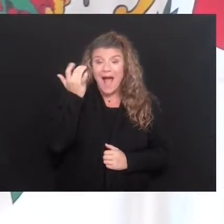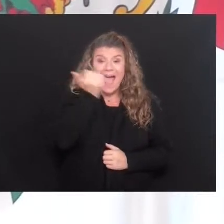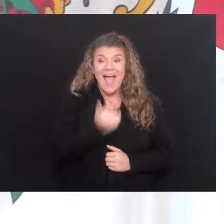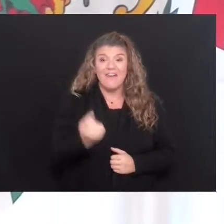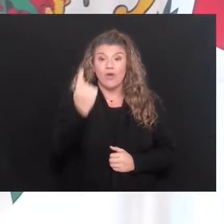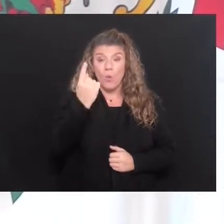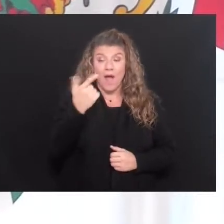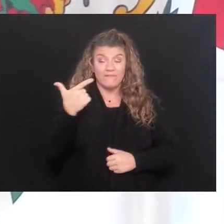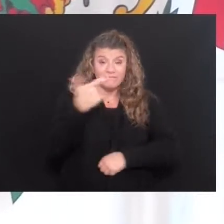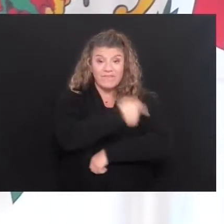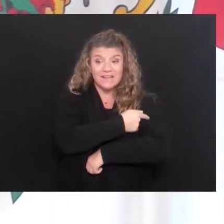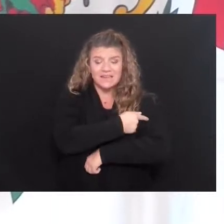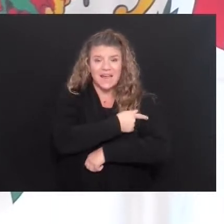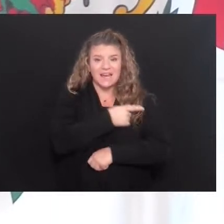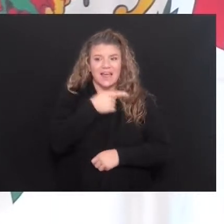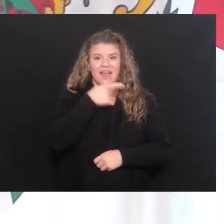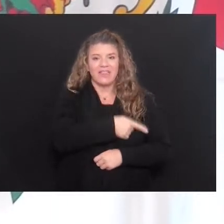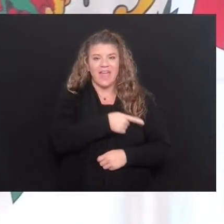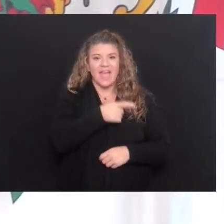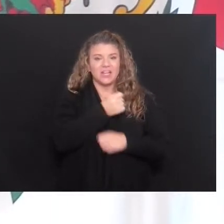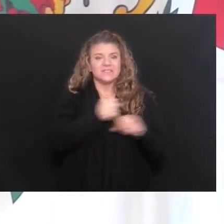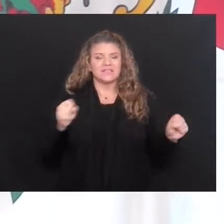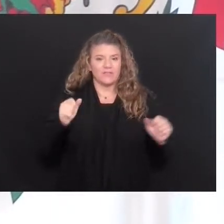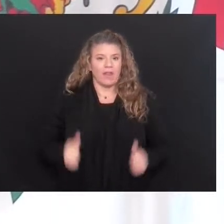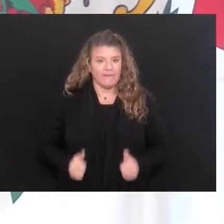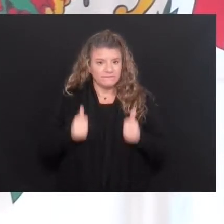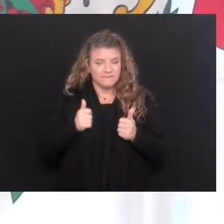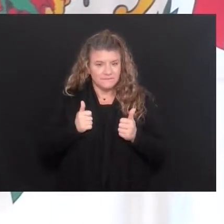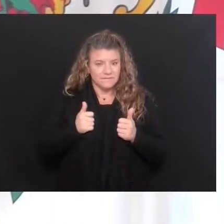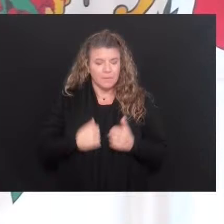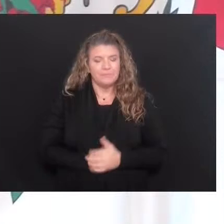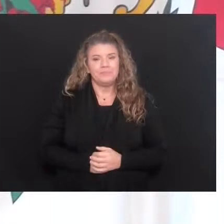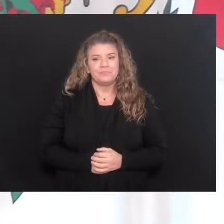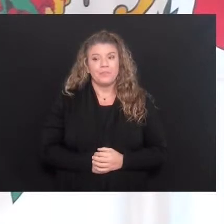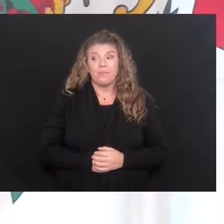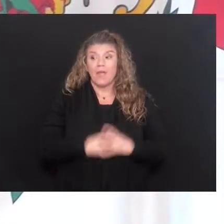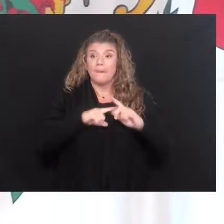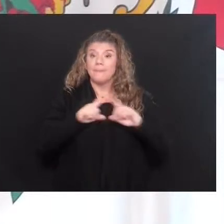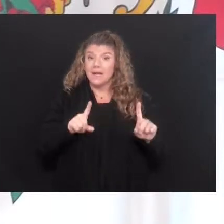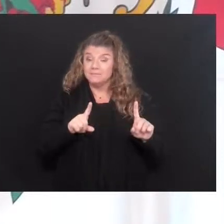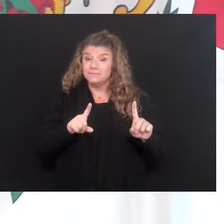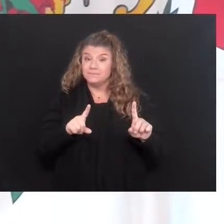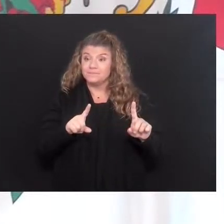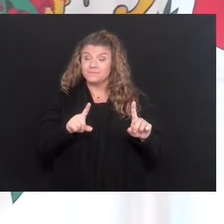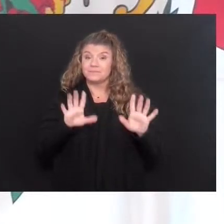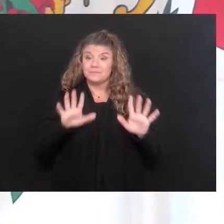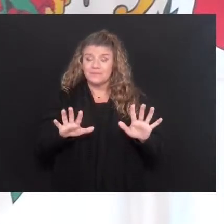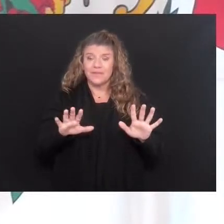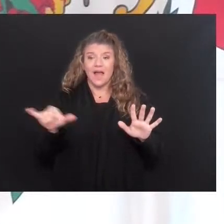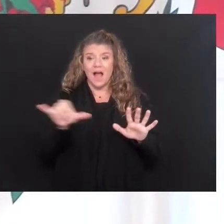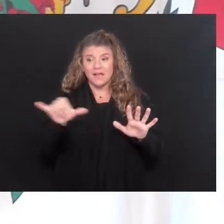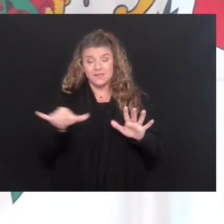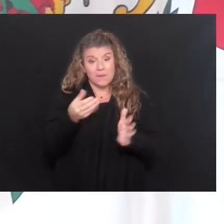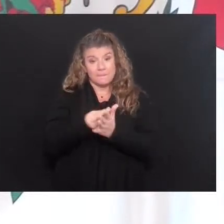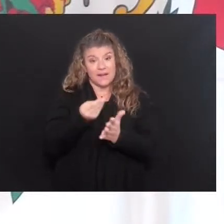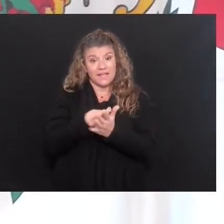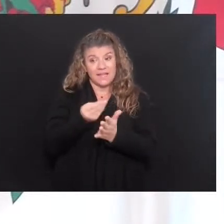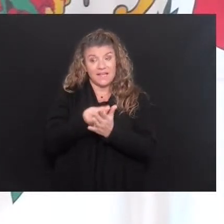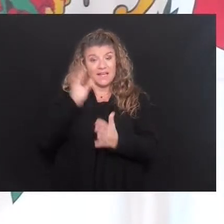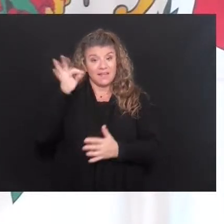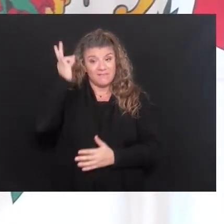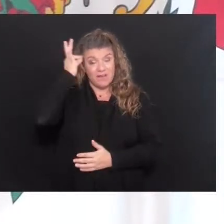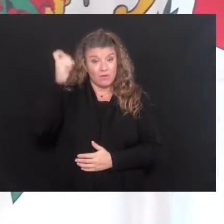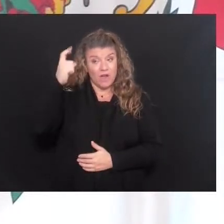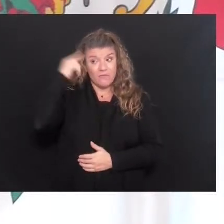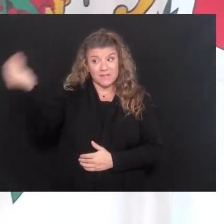we get vaccinated may very well be a life we're saving. But at the same time, and we're doing it with dollars that the federal government is just giving